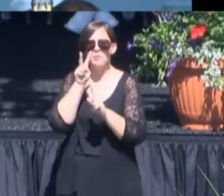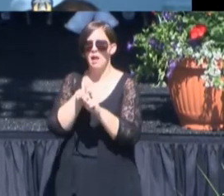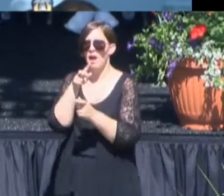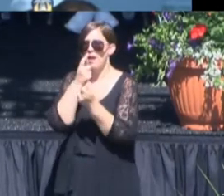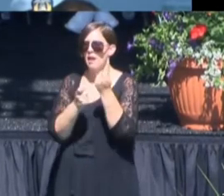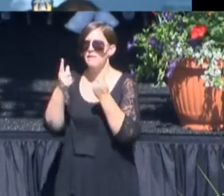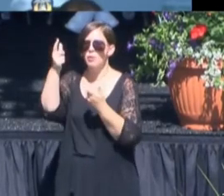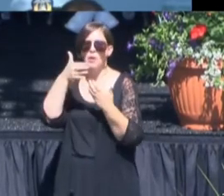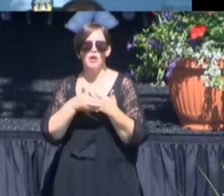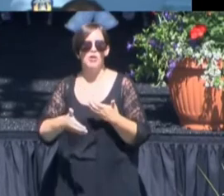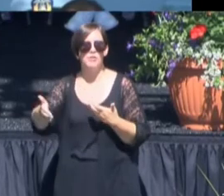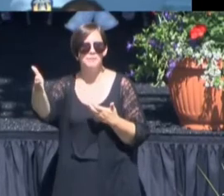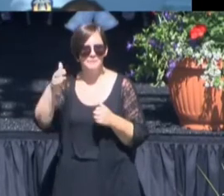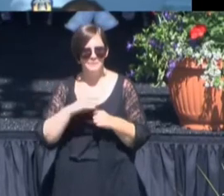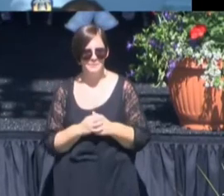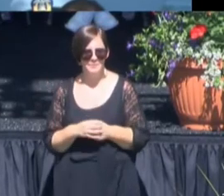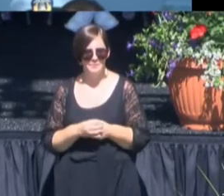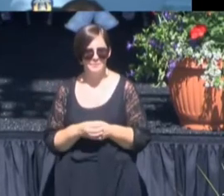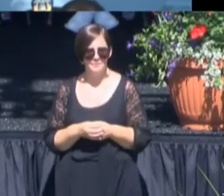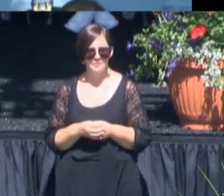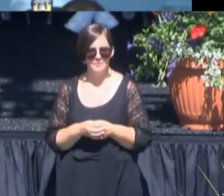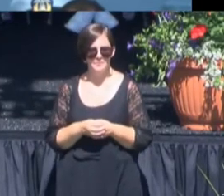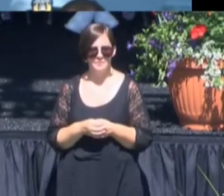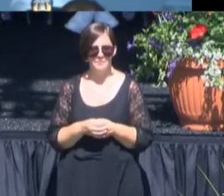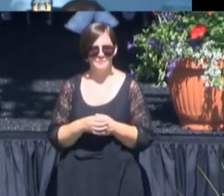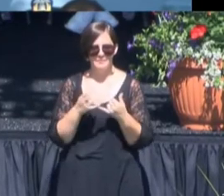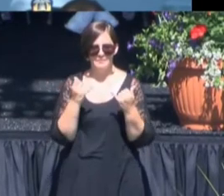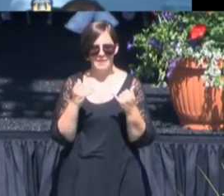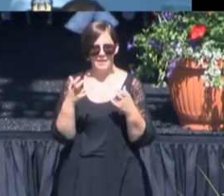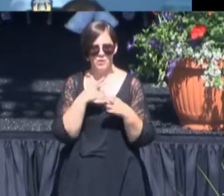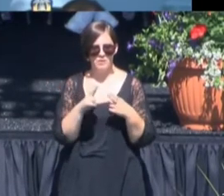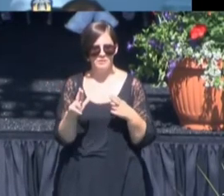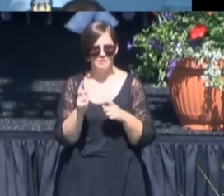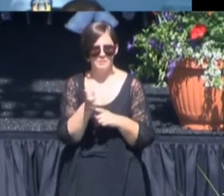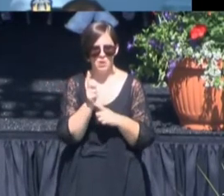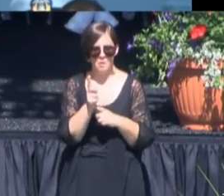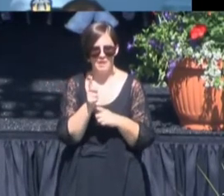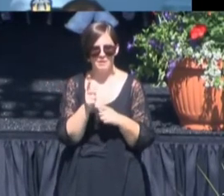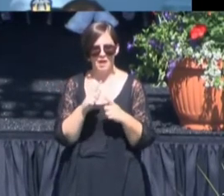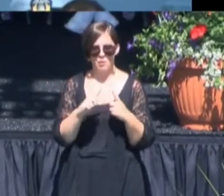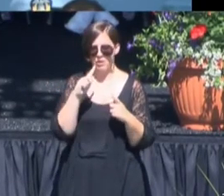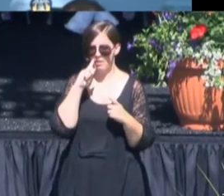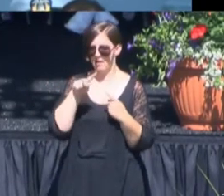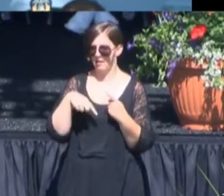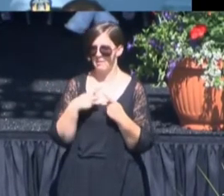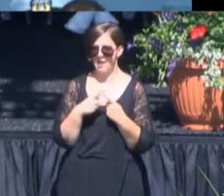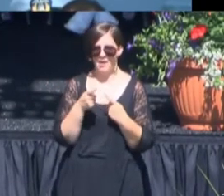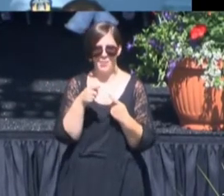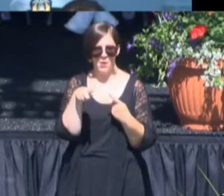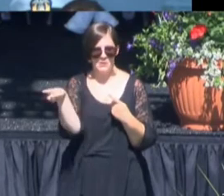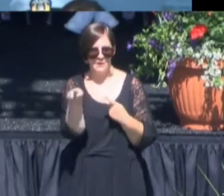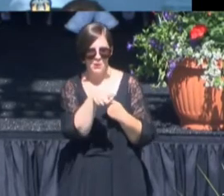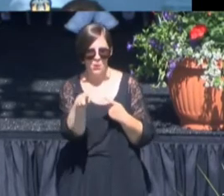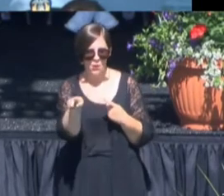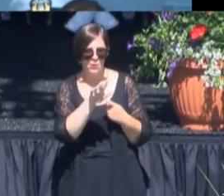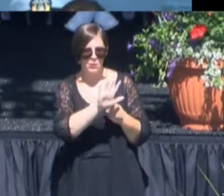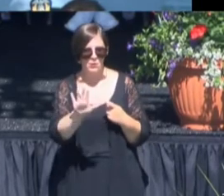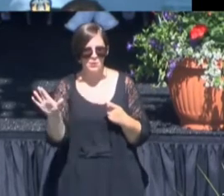in the future. And now for just a moment, let's shrink the years between those of you sitting